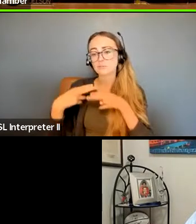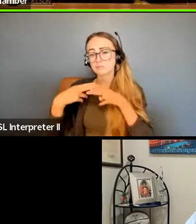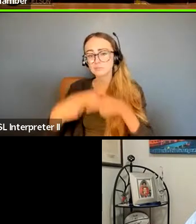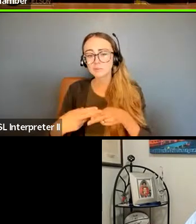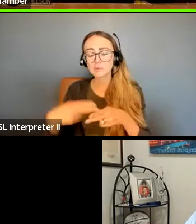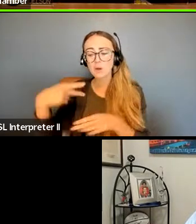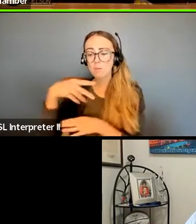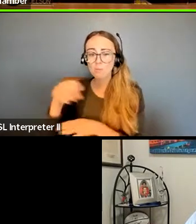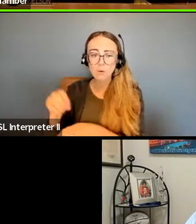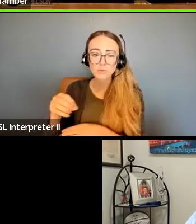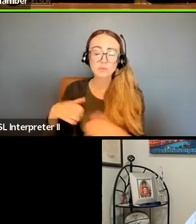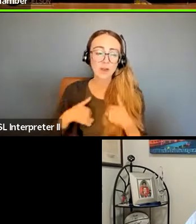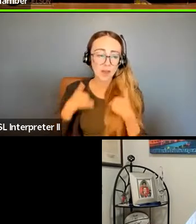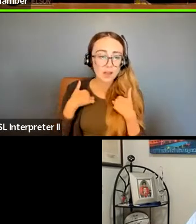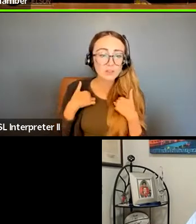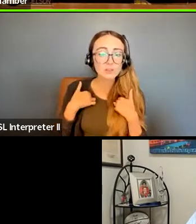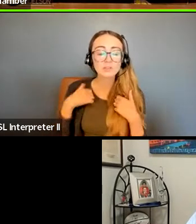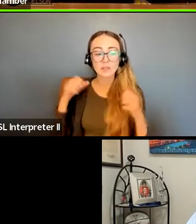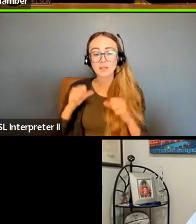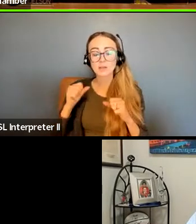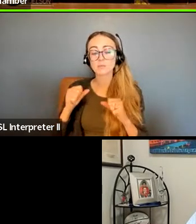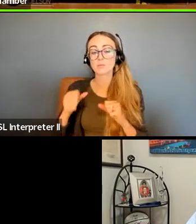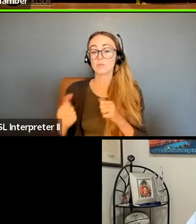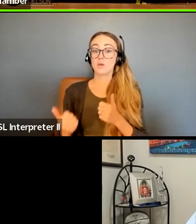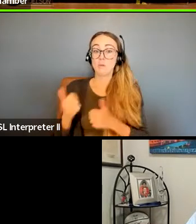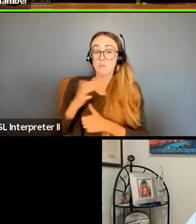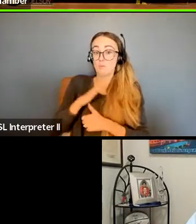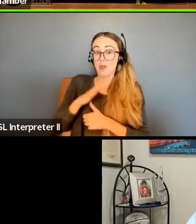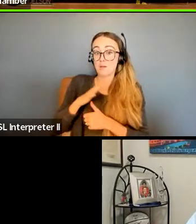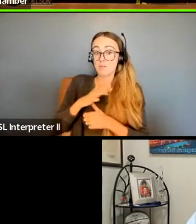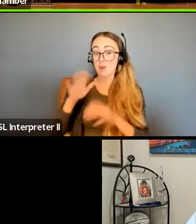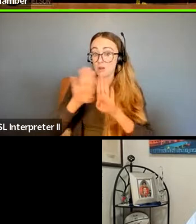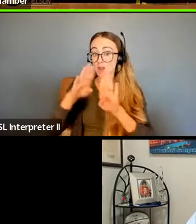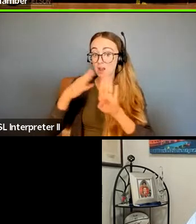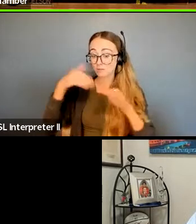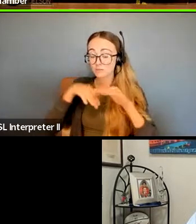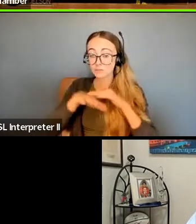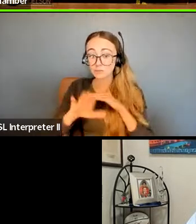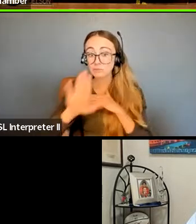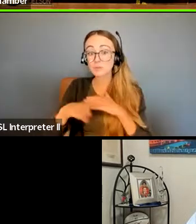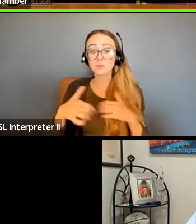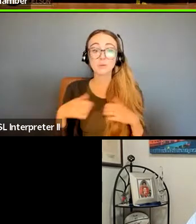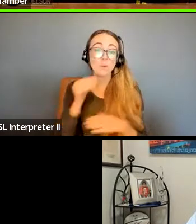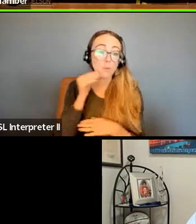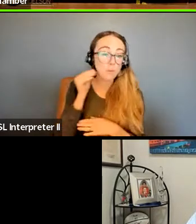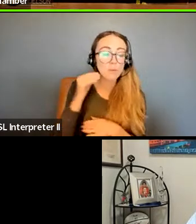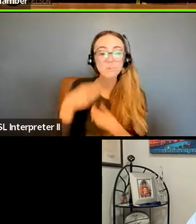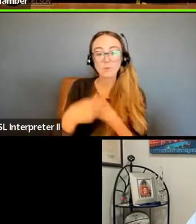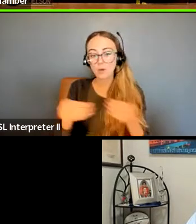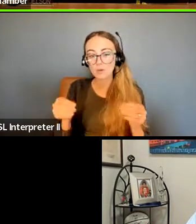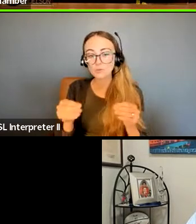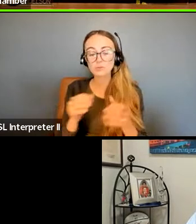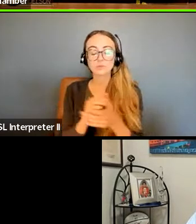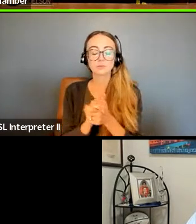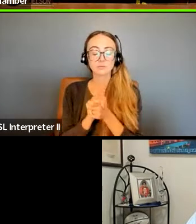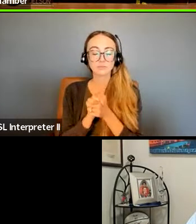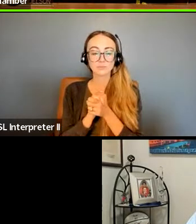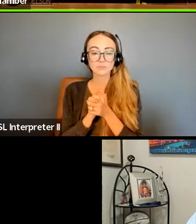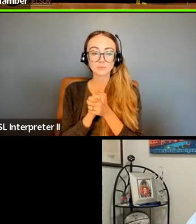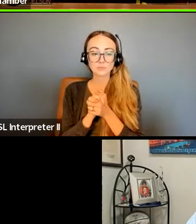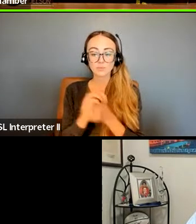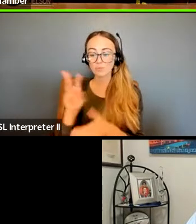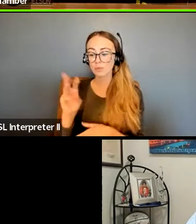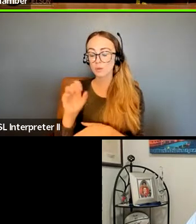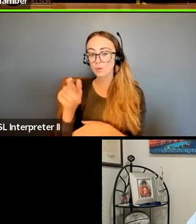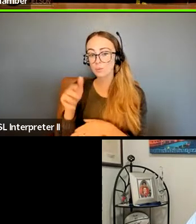postal addresses and enables the placement of the primary entrance to residences or offices. Wooten